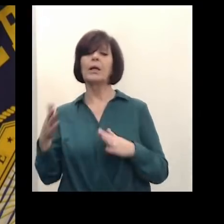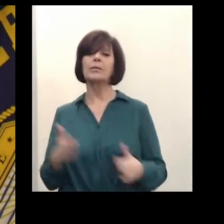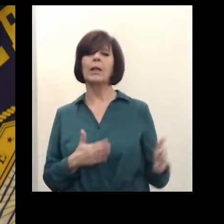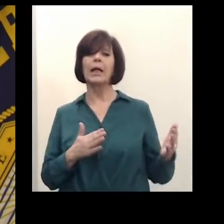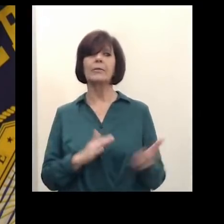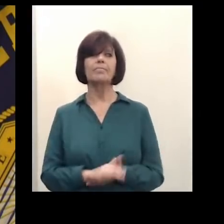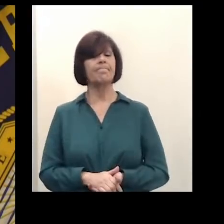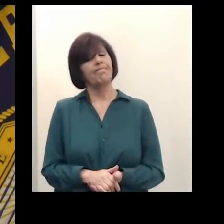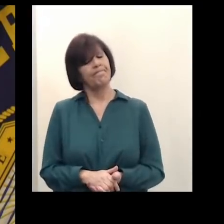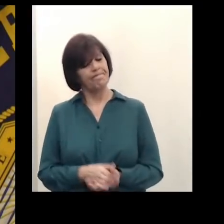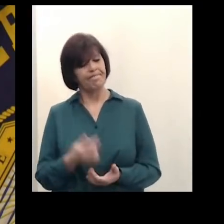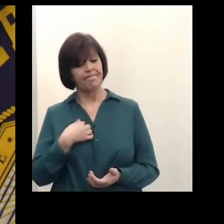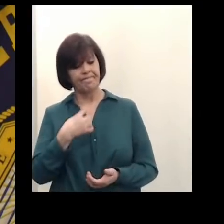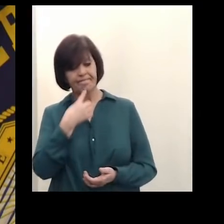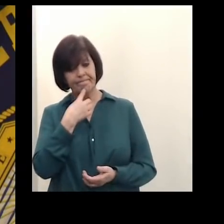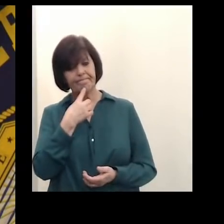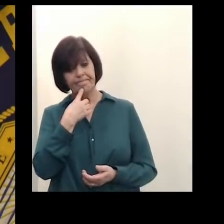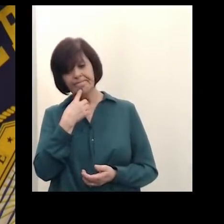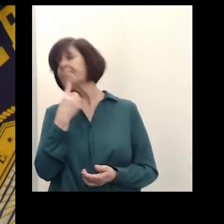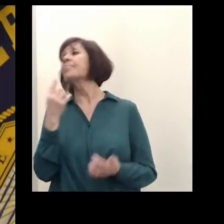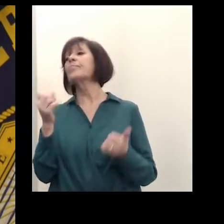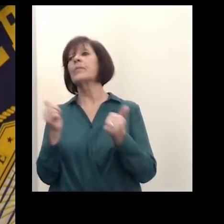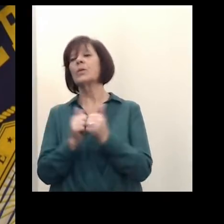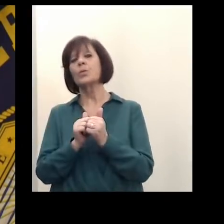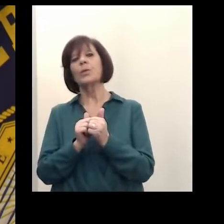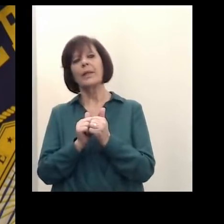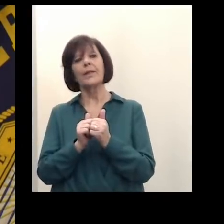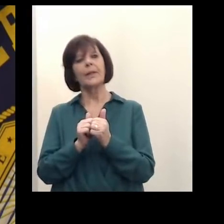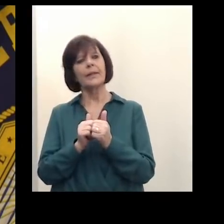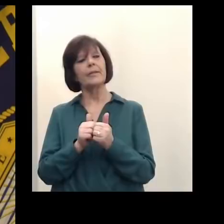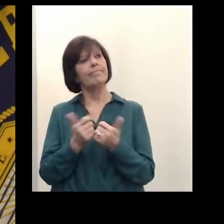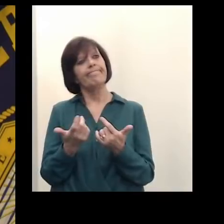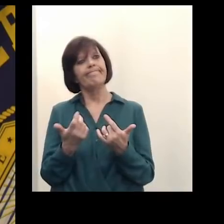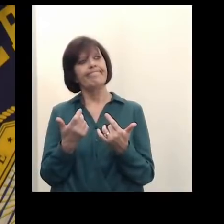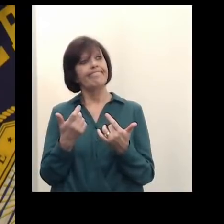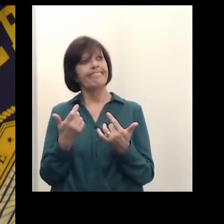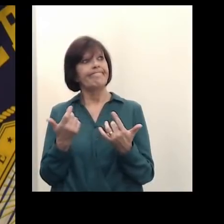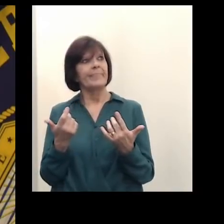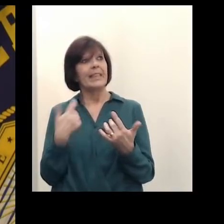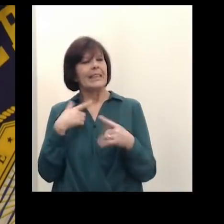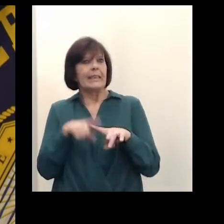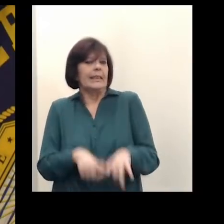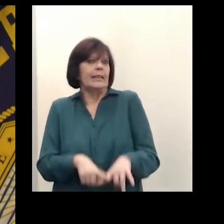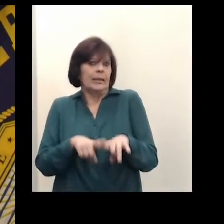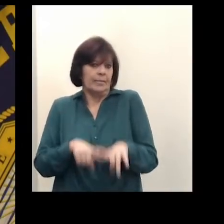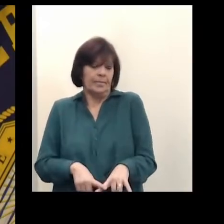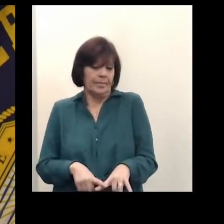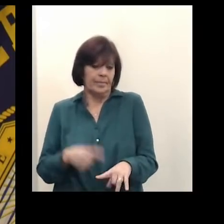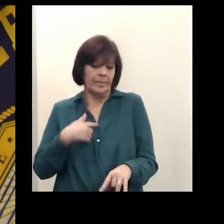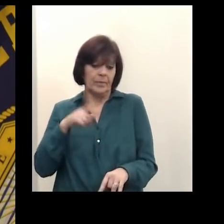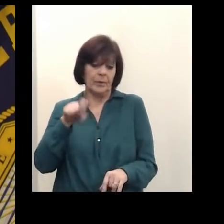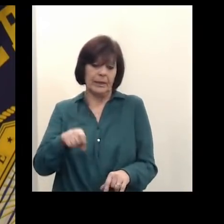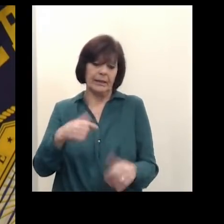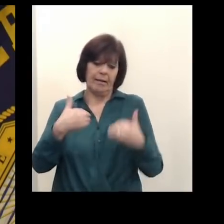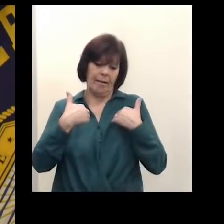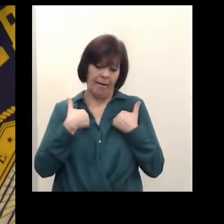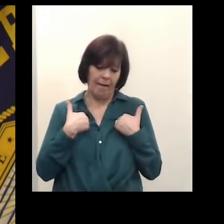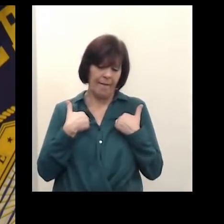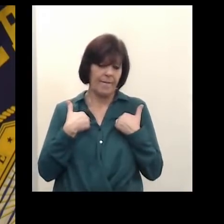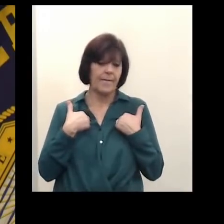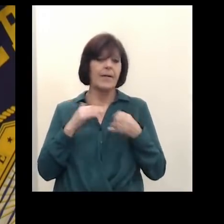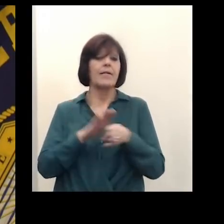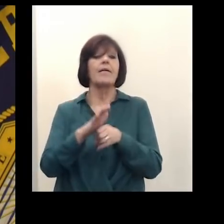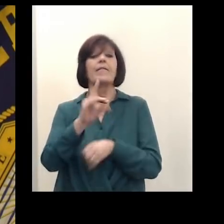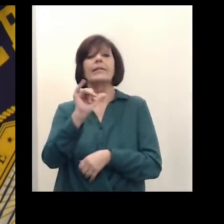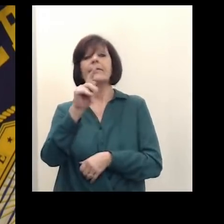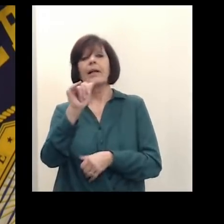said that when it comes to the increasing phases, it's going to be dependent on a number of things. We needed to have a substantial amount of data to show whether the mask